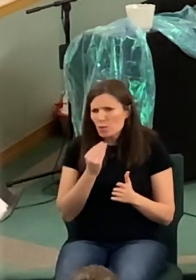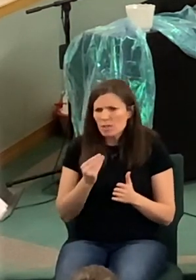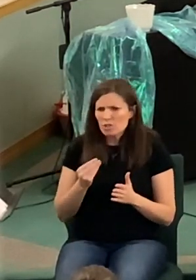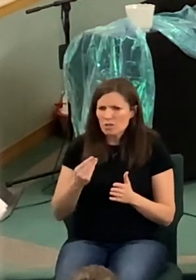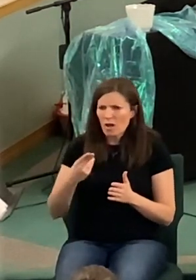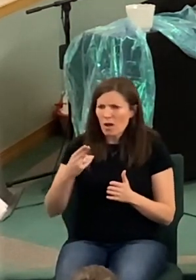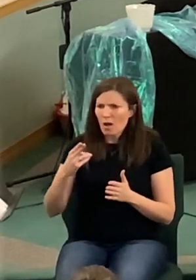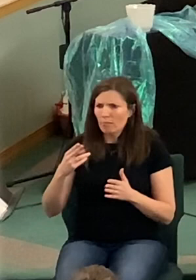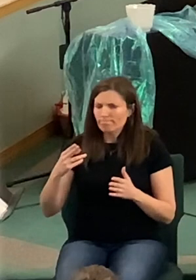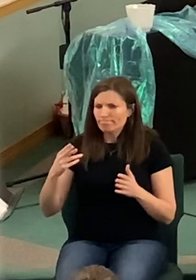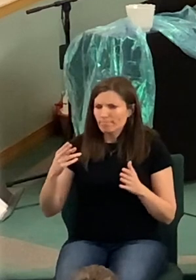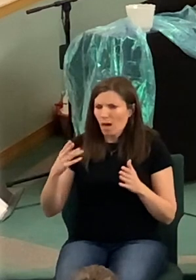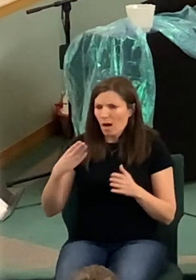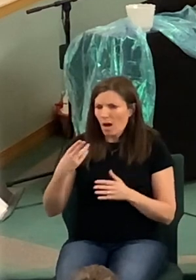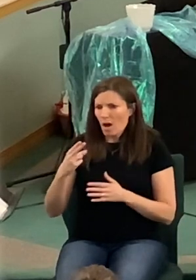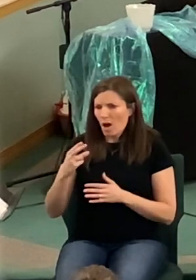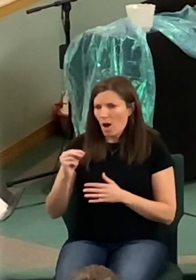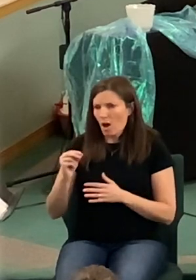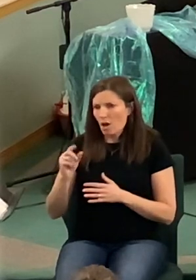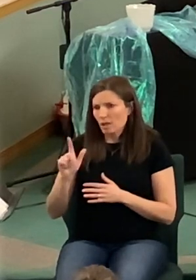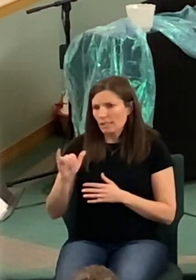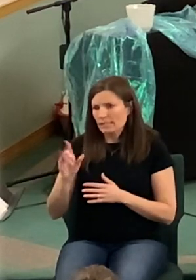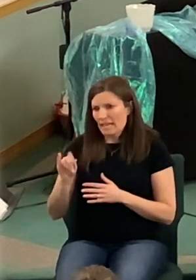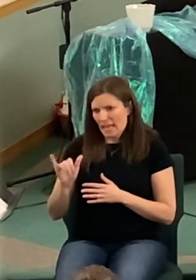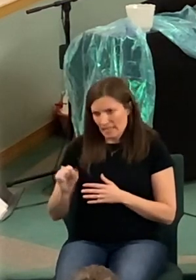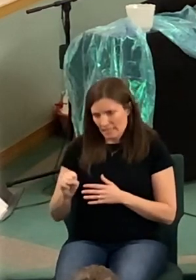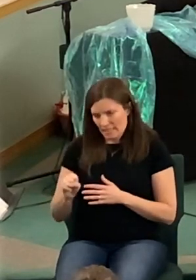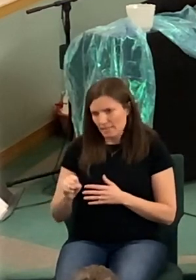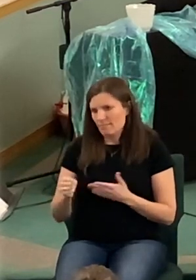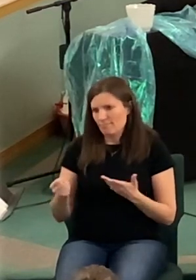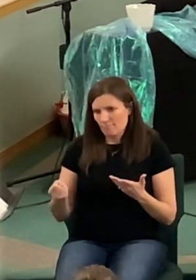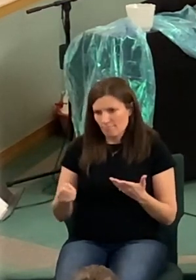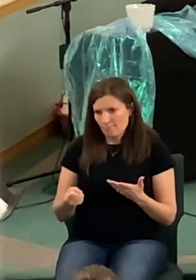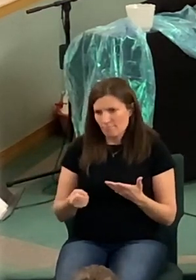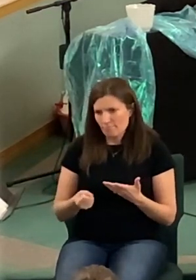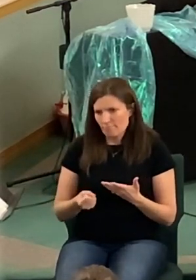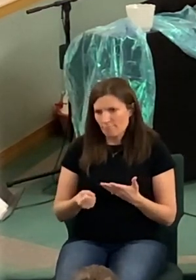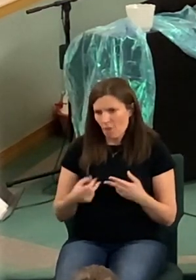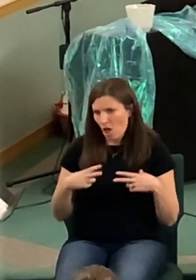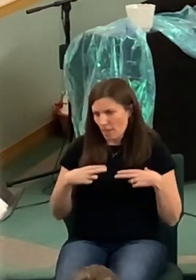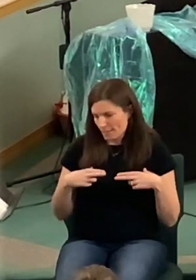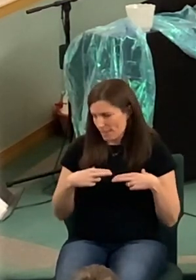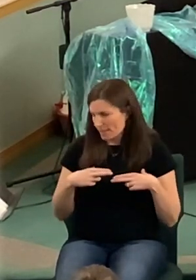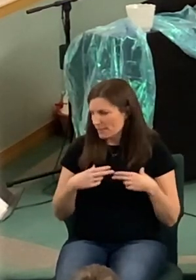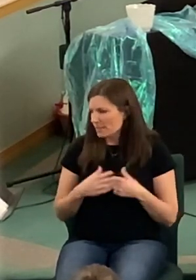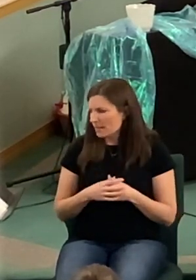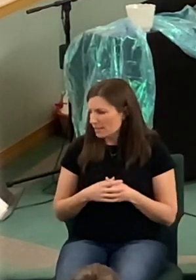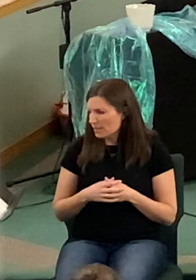basic behavioral issues that are described in chapter 3.